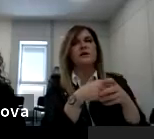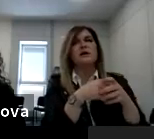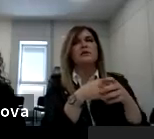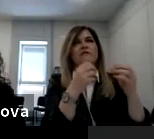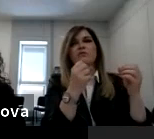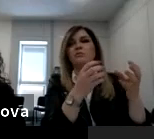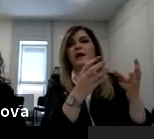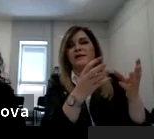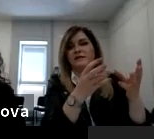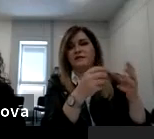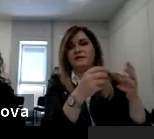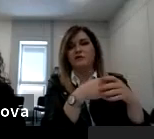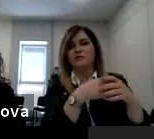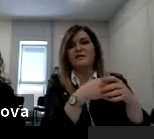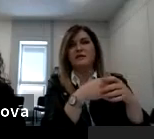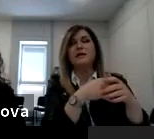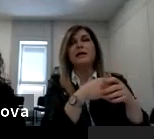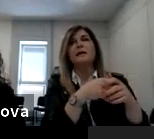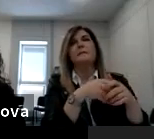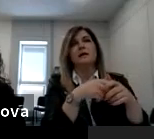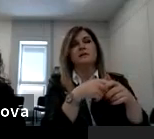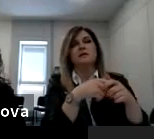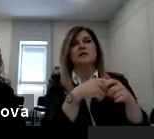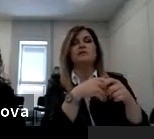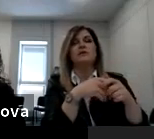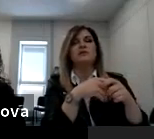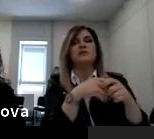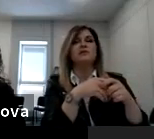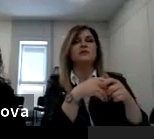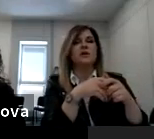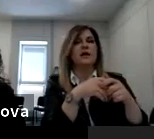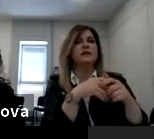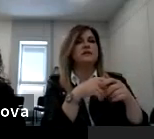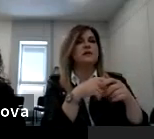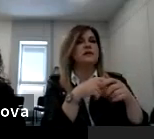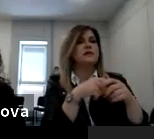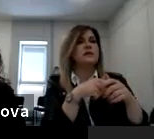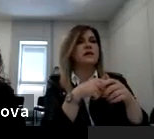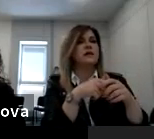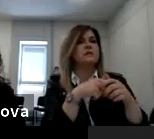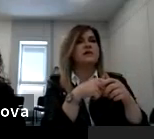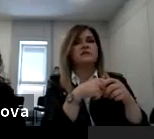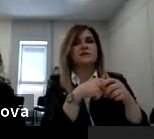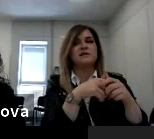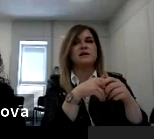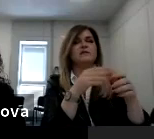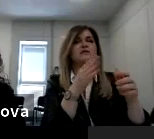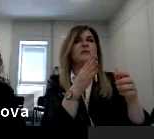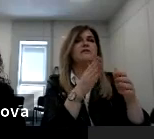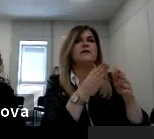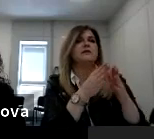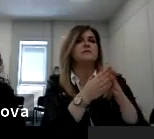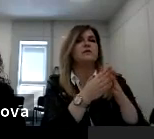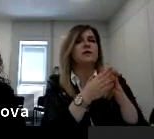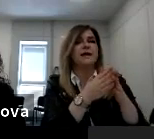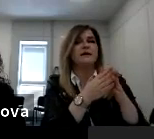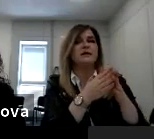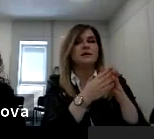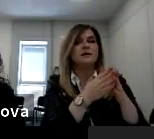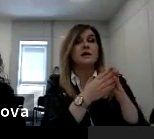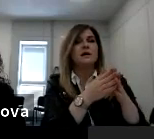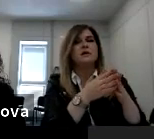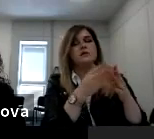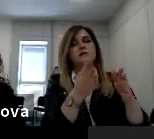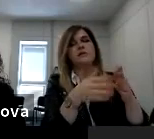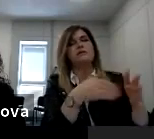lumens. We have more bright, pixel. But if we need to look at the media facade from a very small